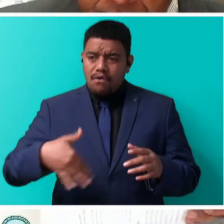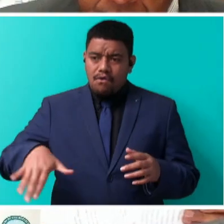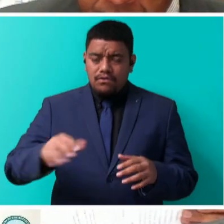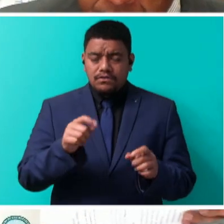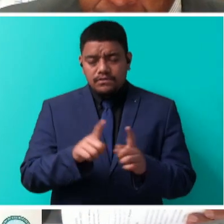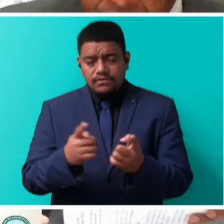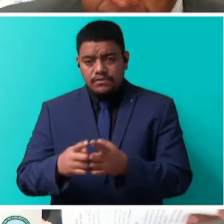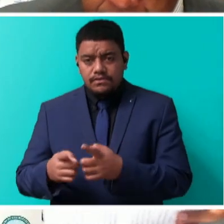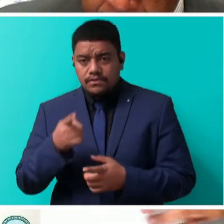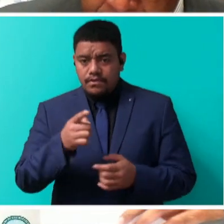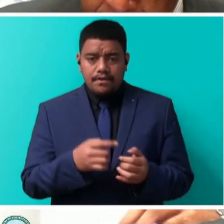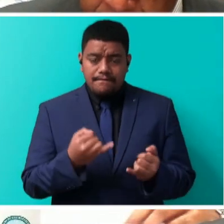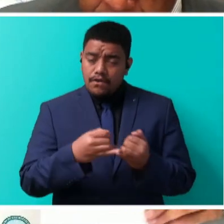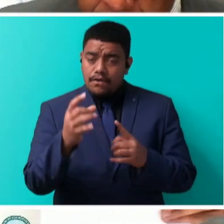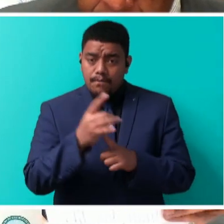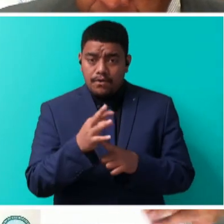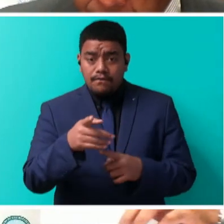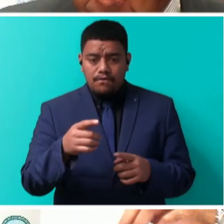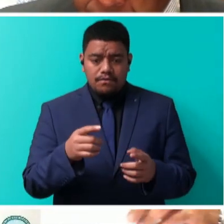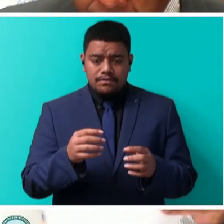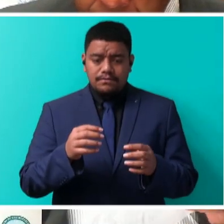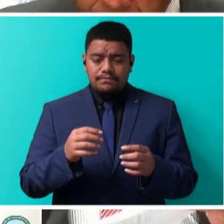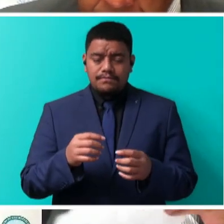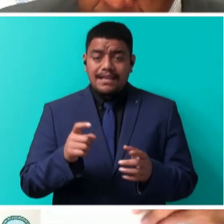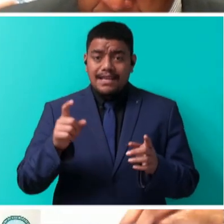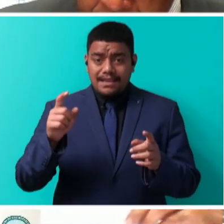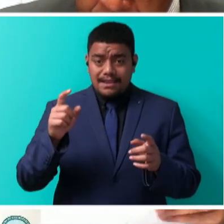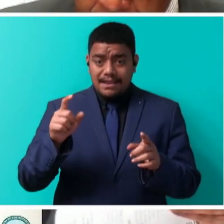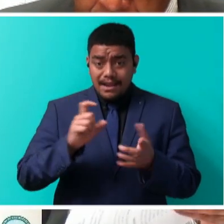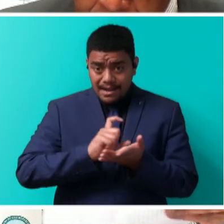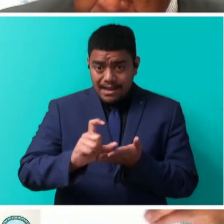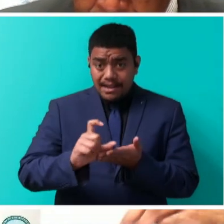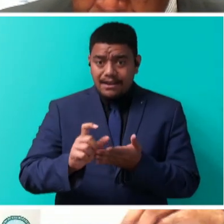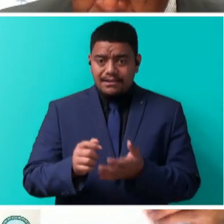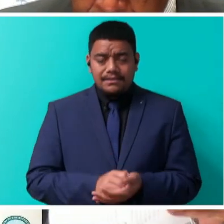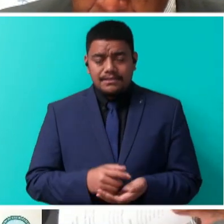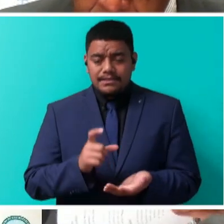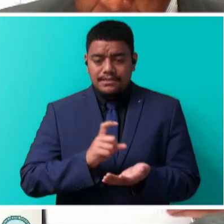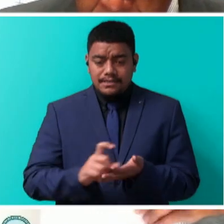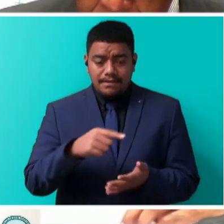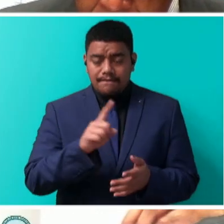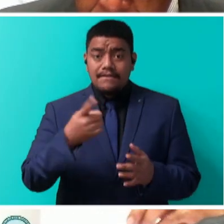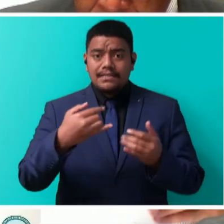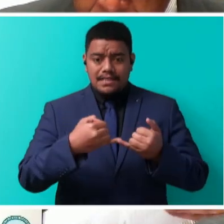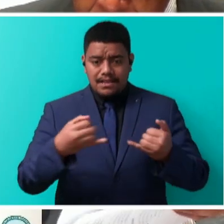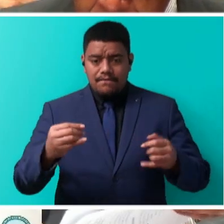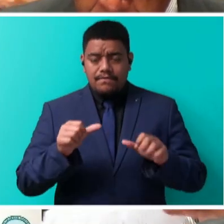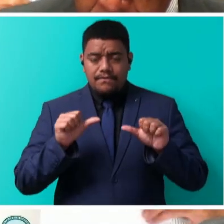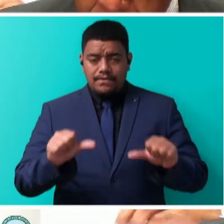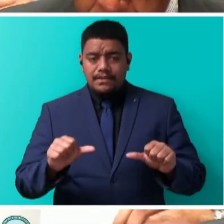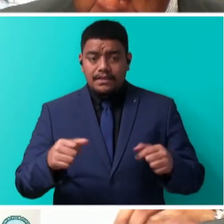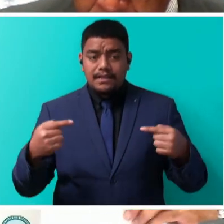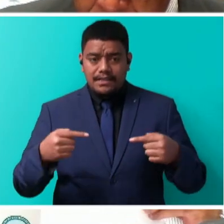which is crucial for legal interpretation, and legislative drafters act as a critical first line of defense